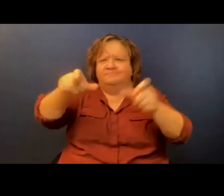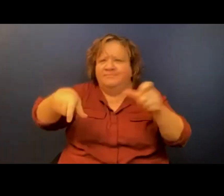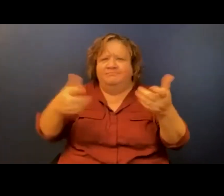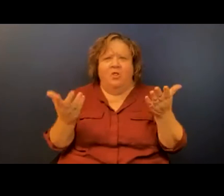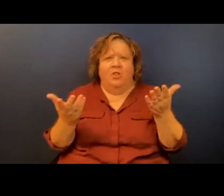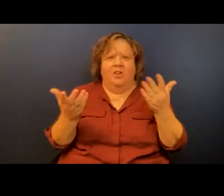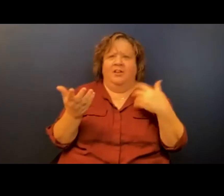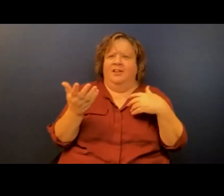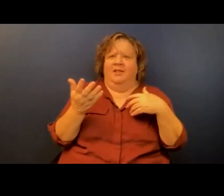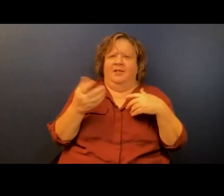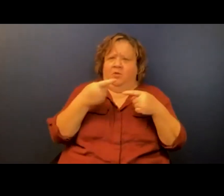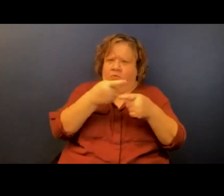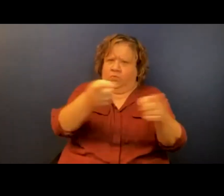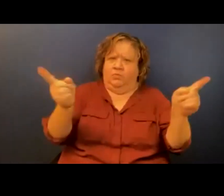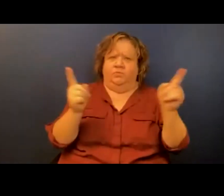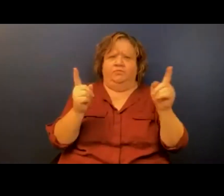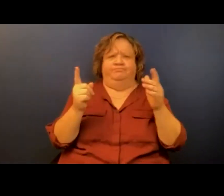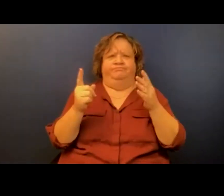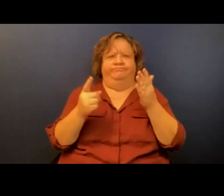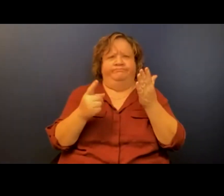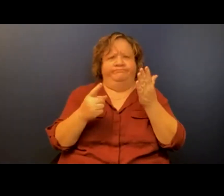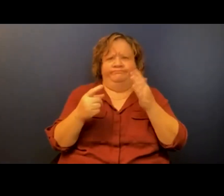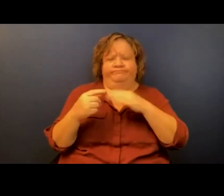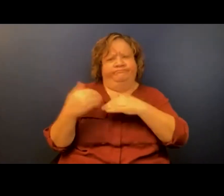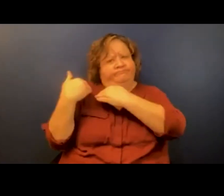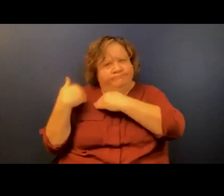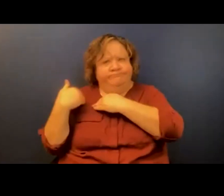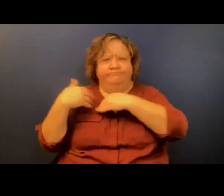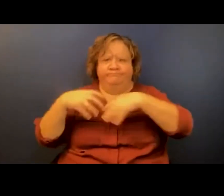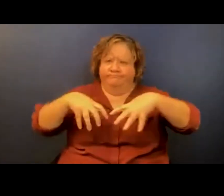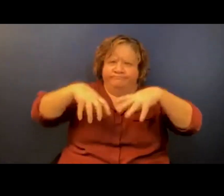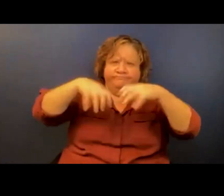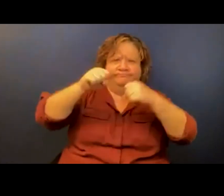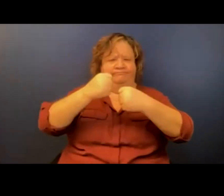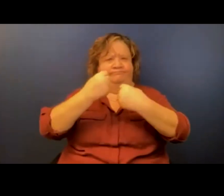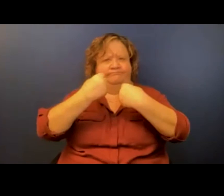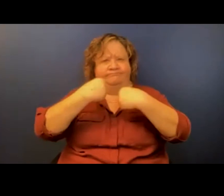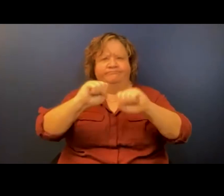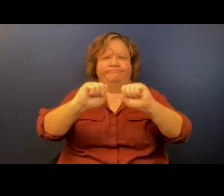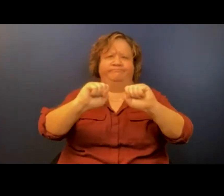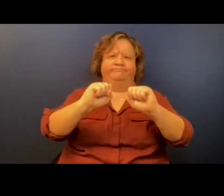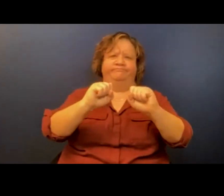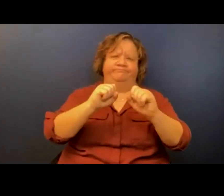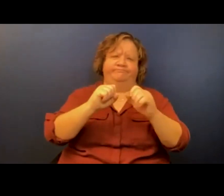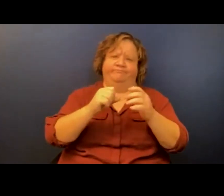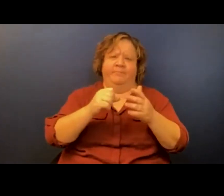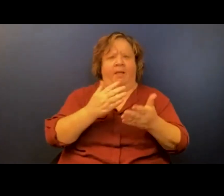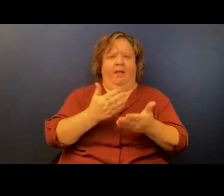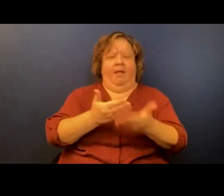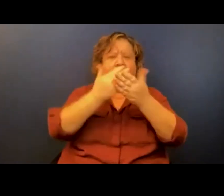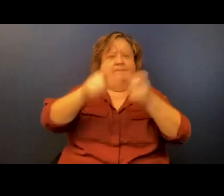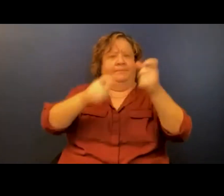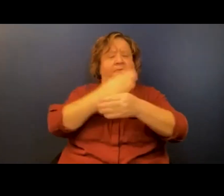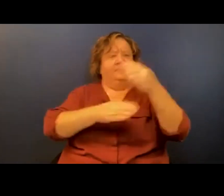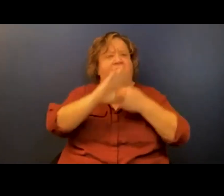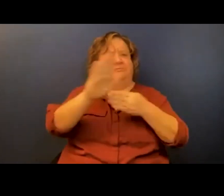the defense of the rights of people with disabilities. During these meetings and these events,